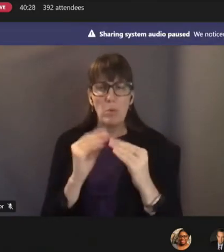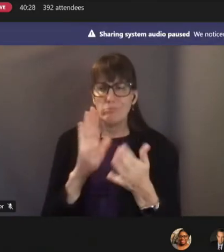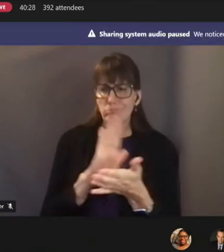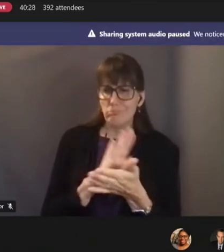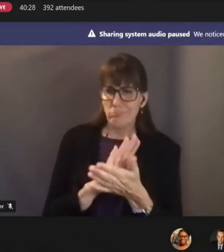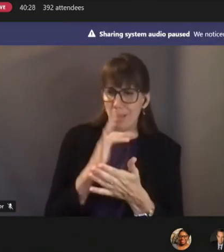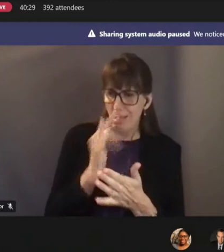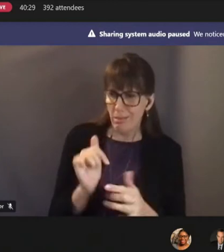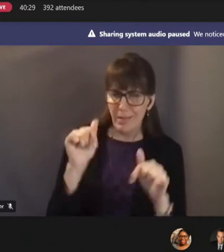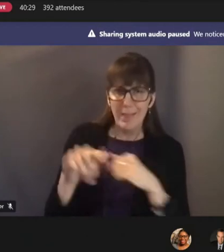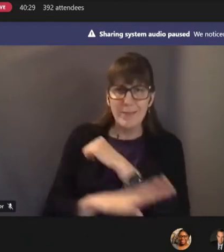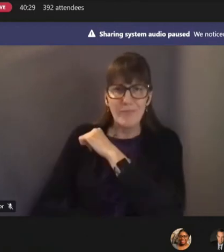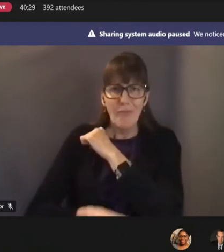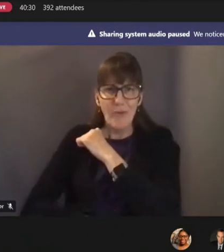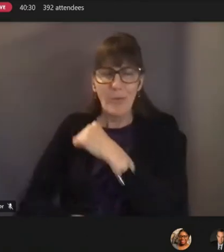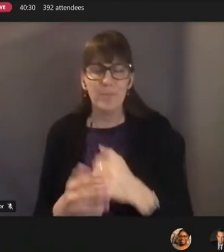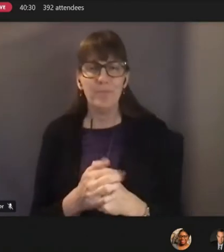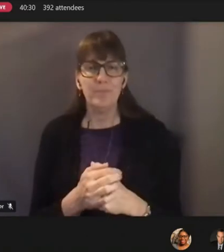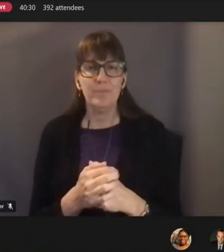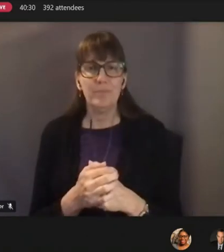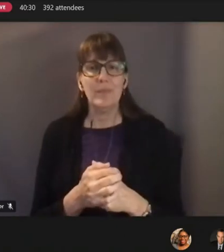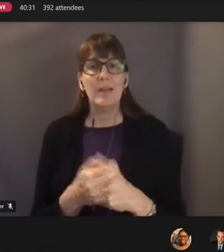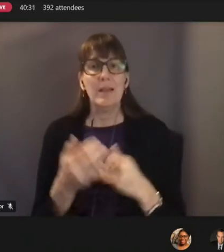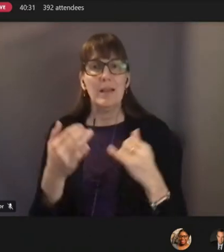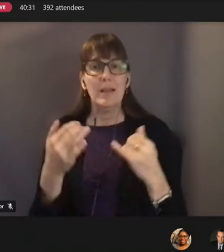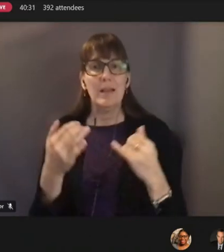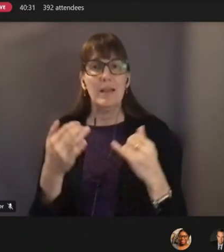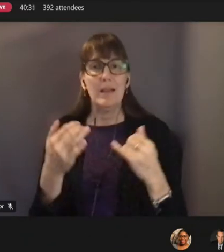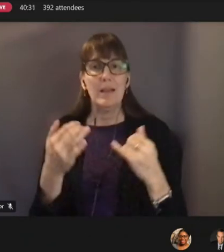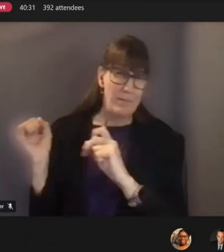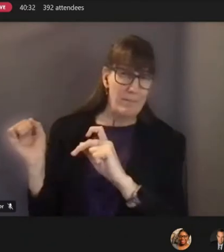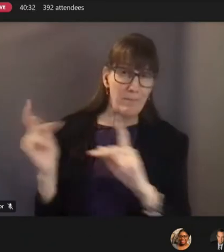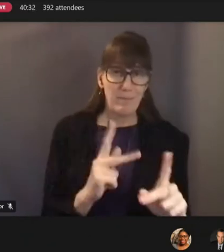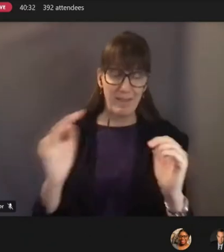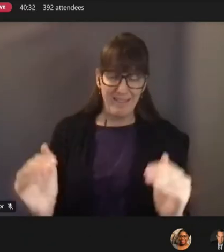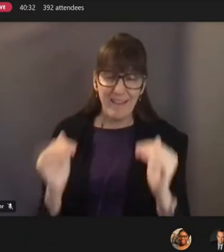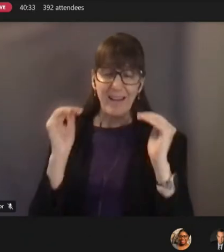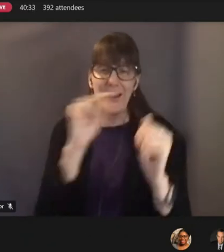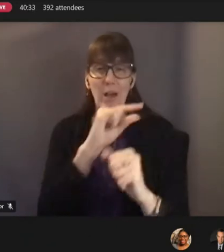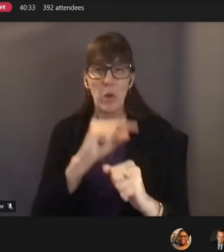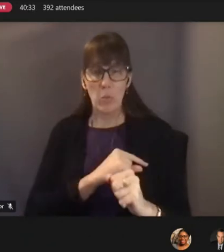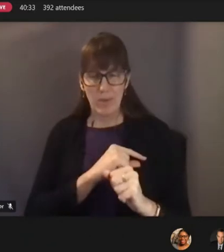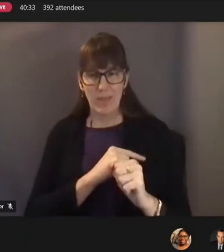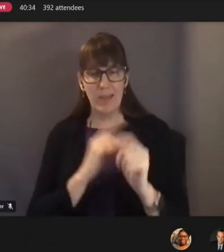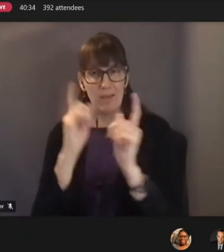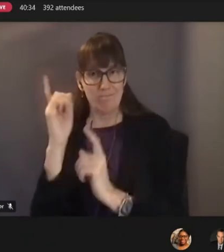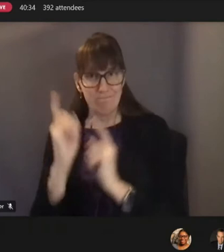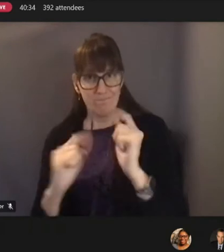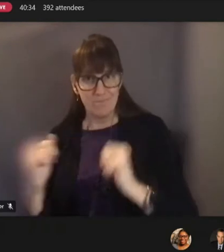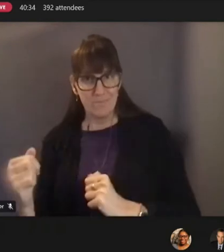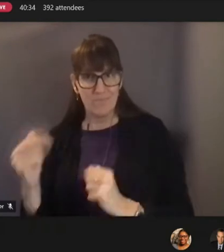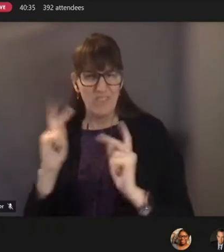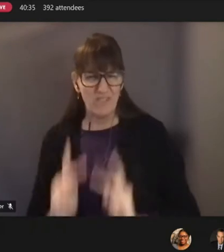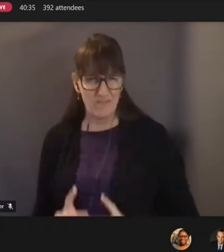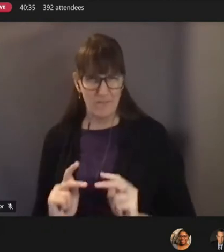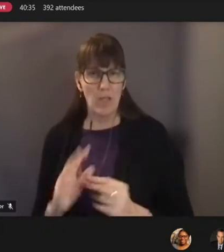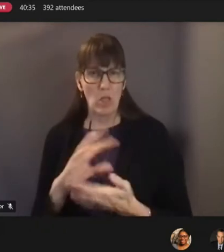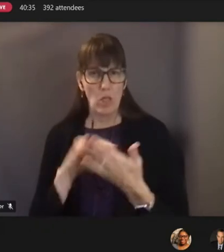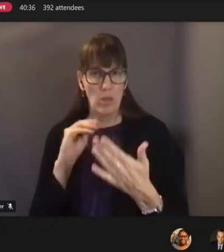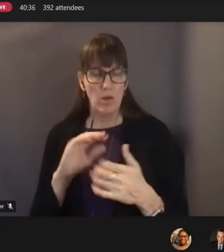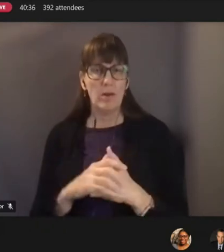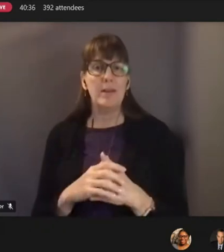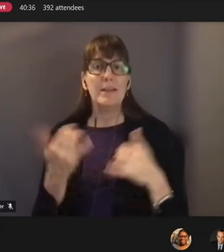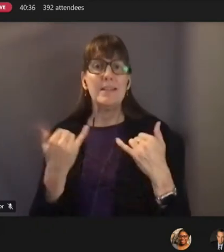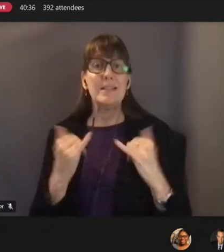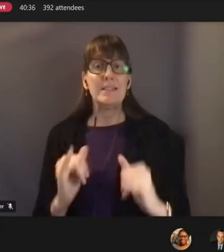fall. While we are returning to high quality in-person learning, we are going to build on the practices that worked well